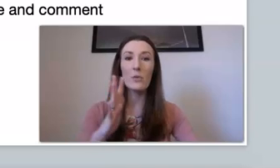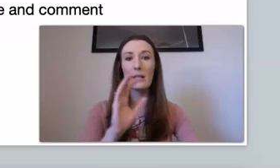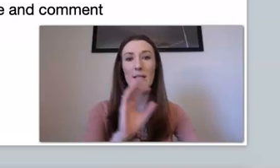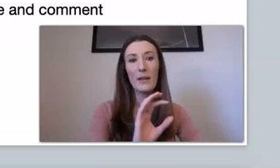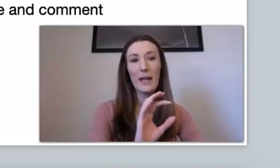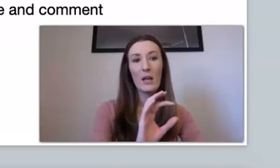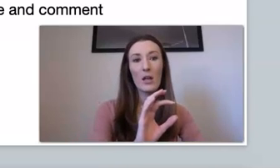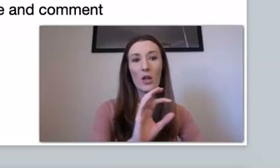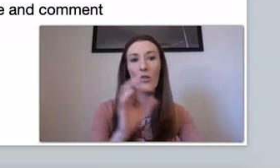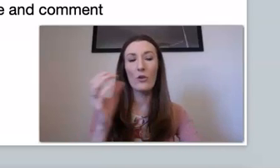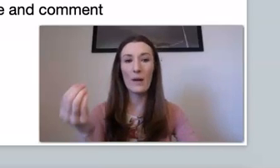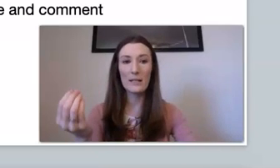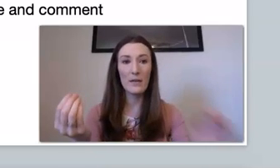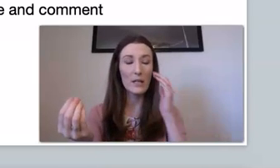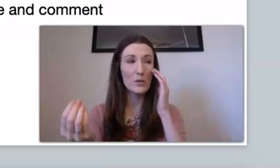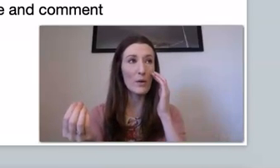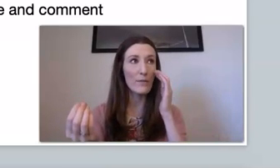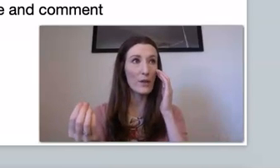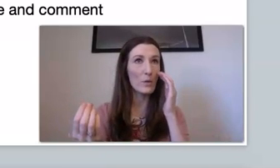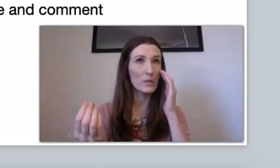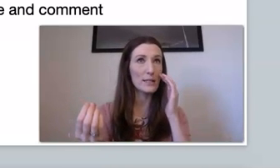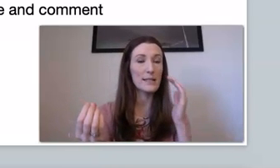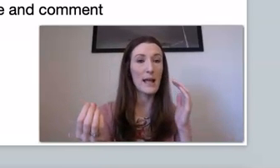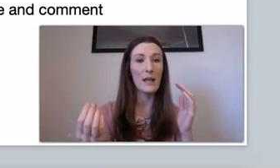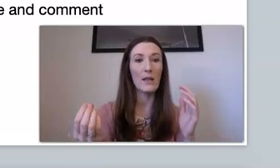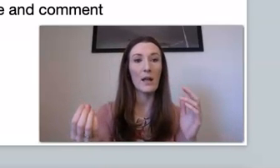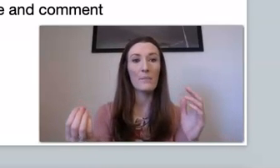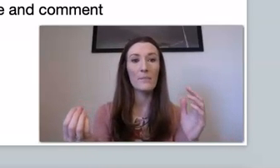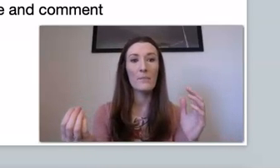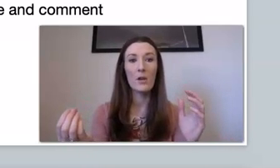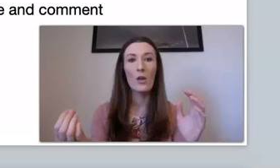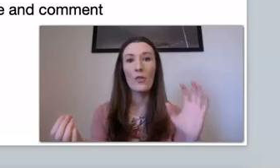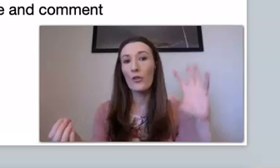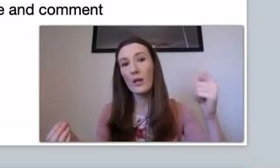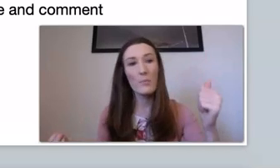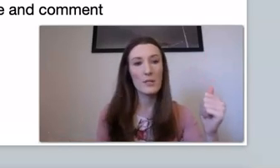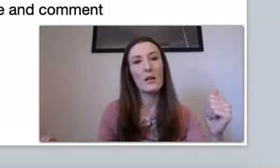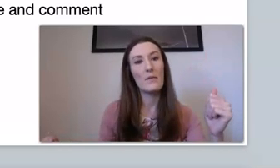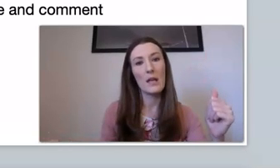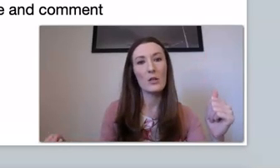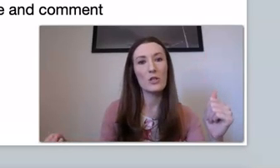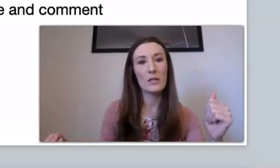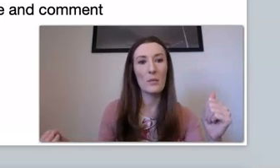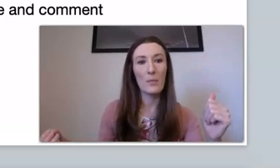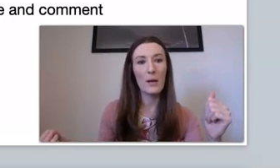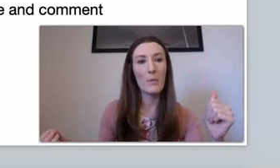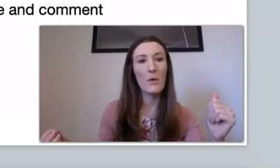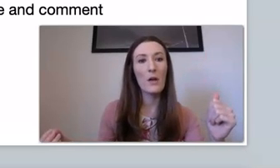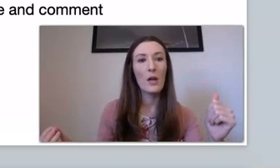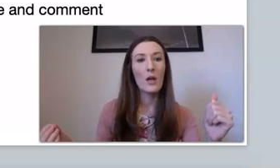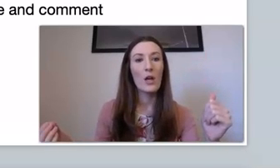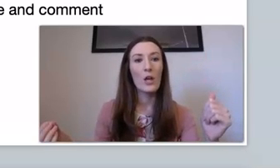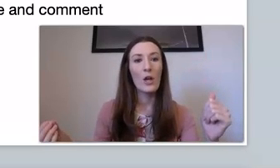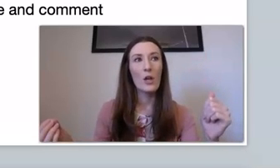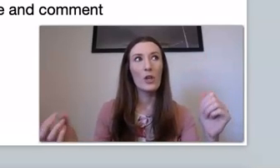have to explain the rest of it. So if you were to say like 30% of English is lip